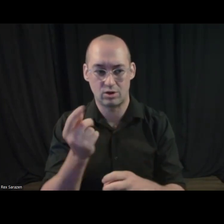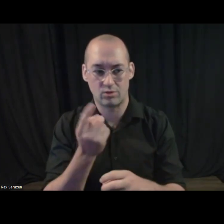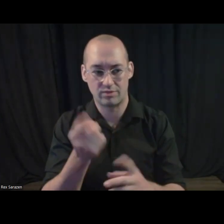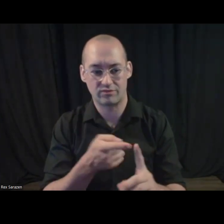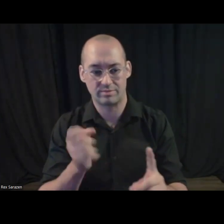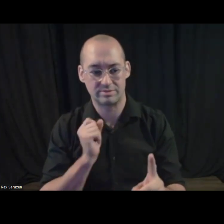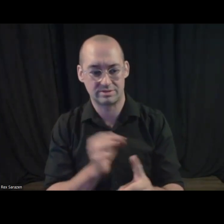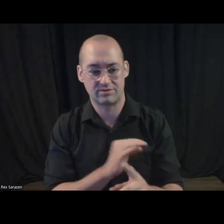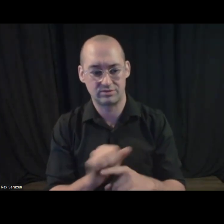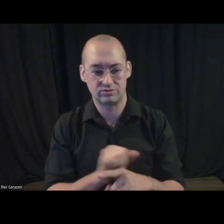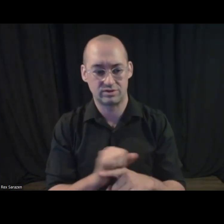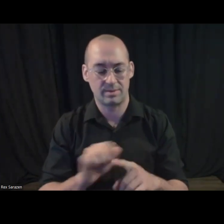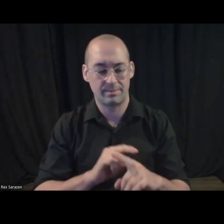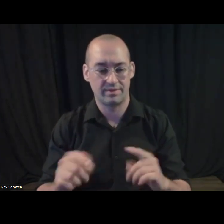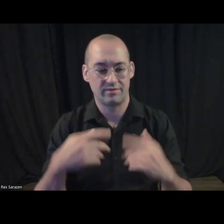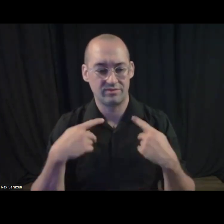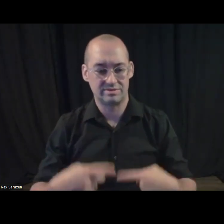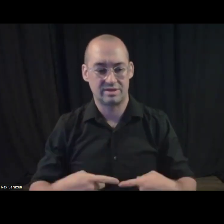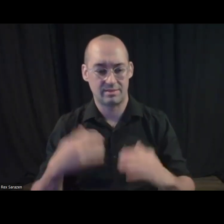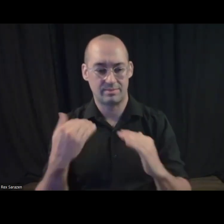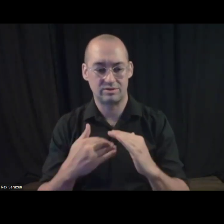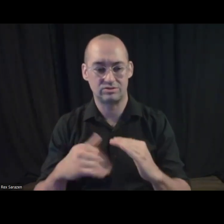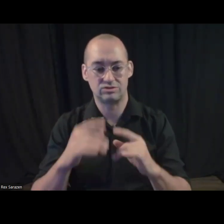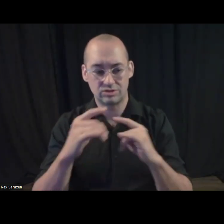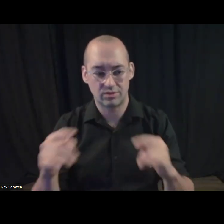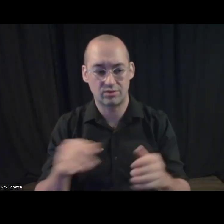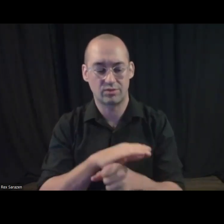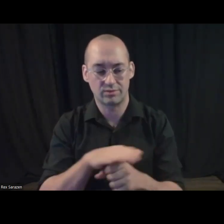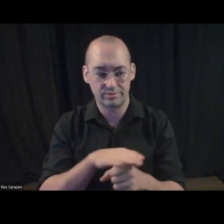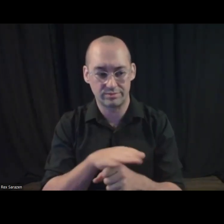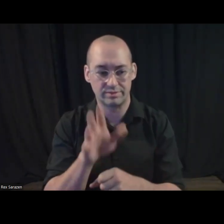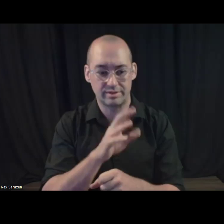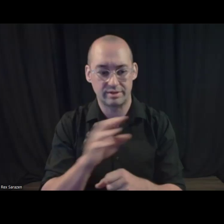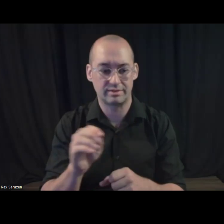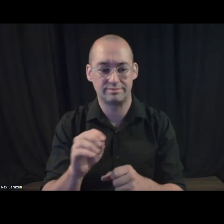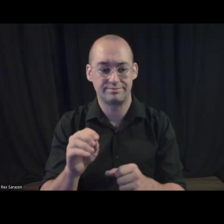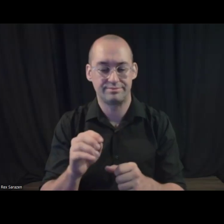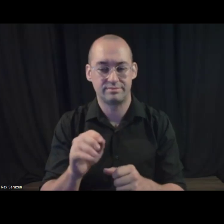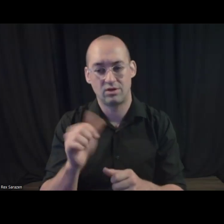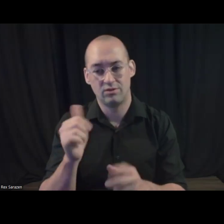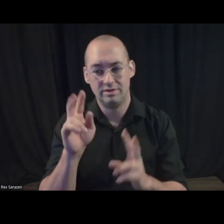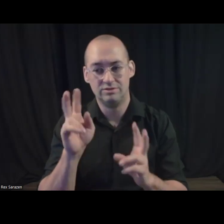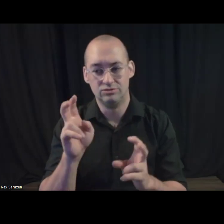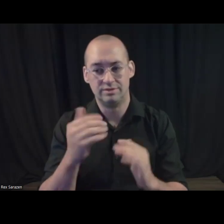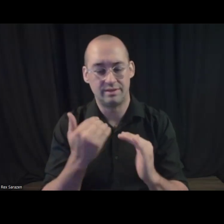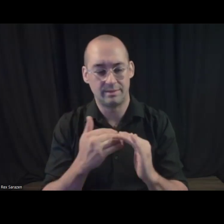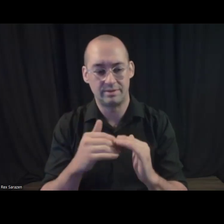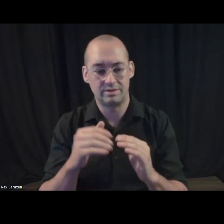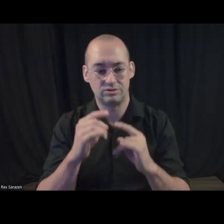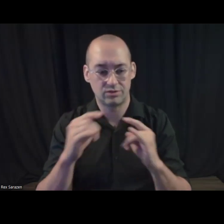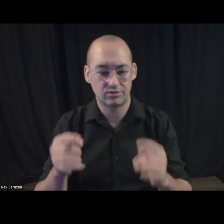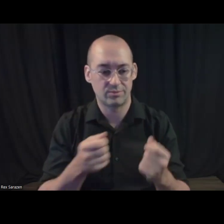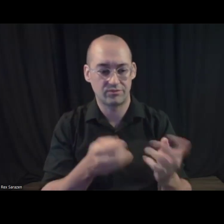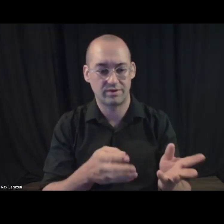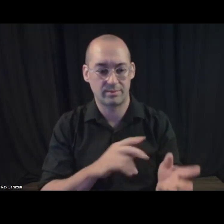to the physical limitations of the shelter locations, as well as licensing issues that may limit shelters from providing personal